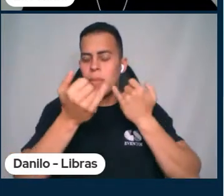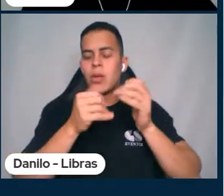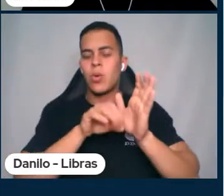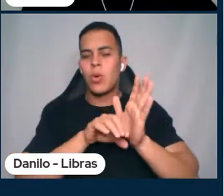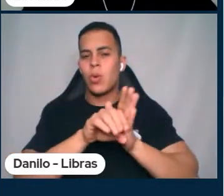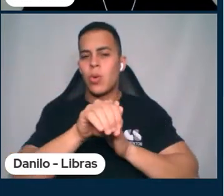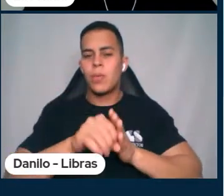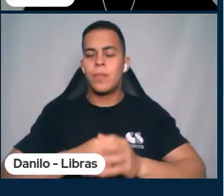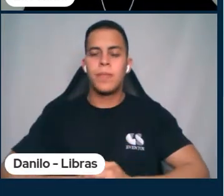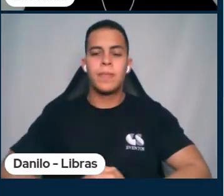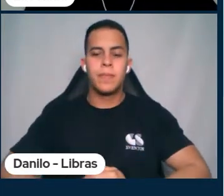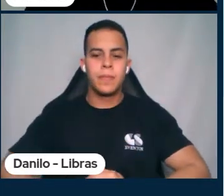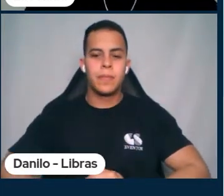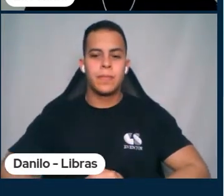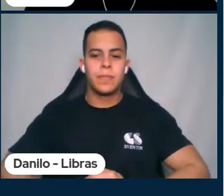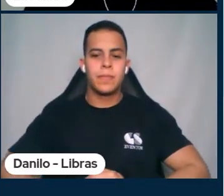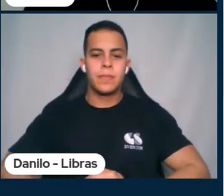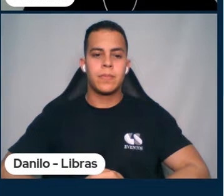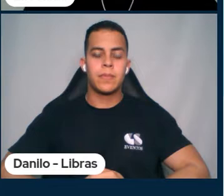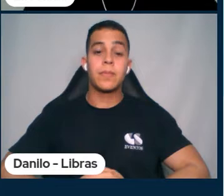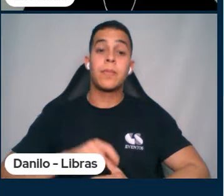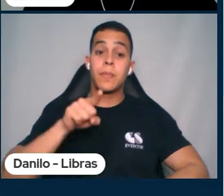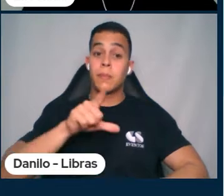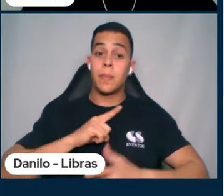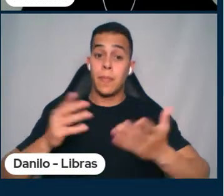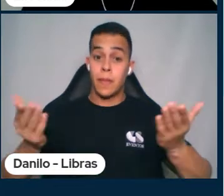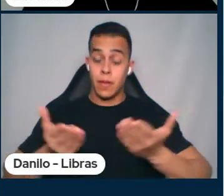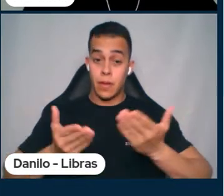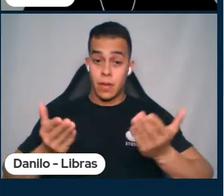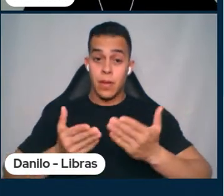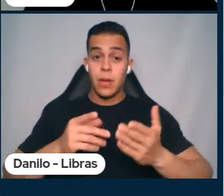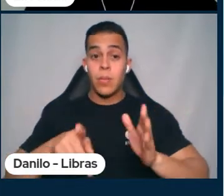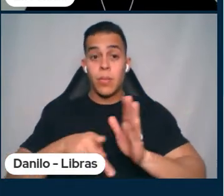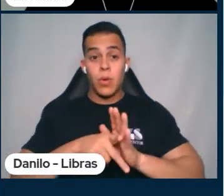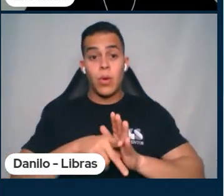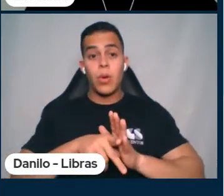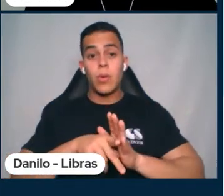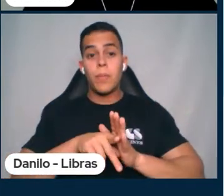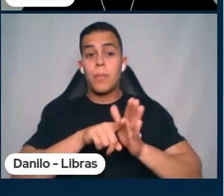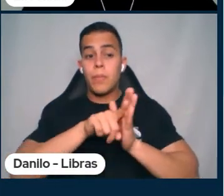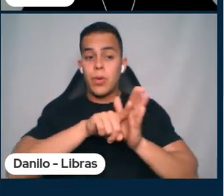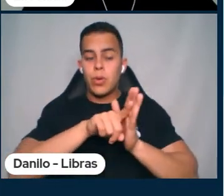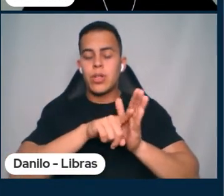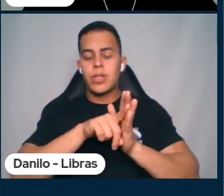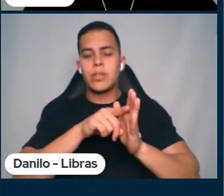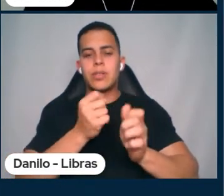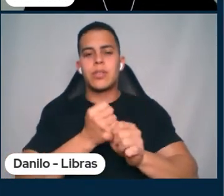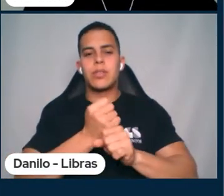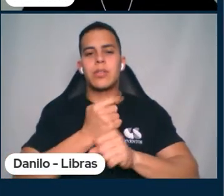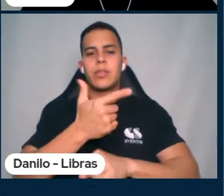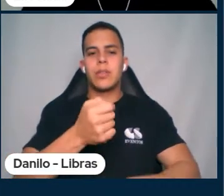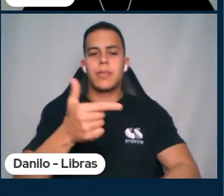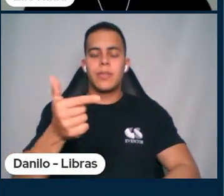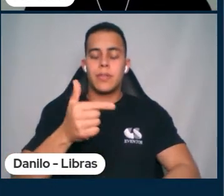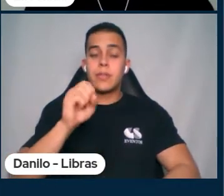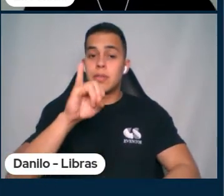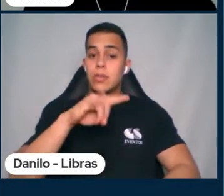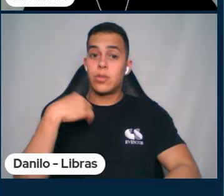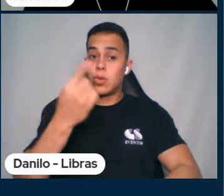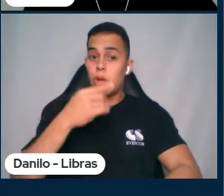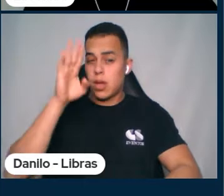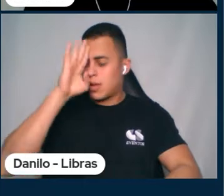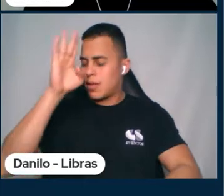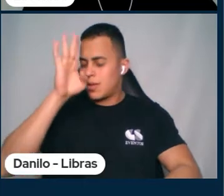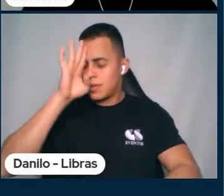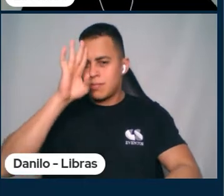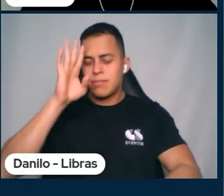means the future of the search? It's one of many versions. So in this version, we